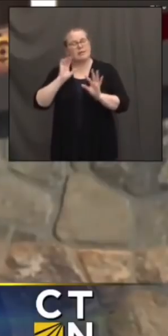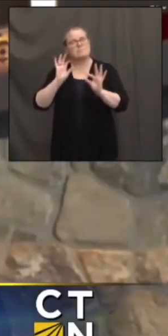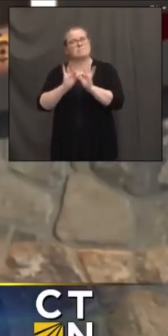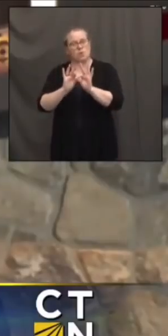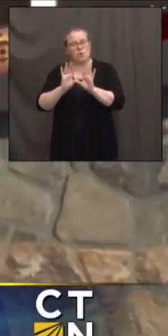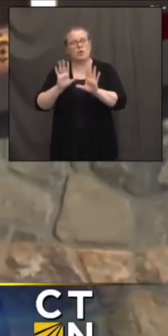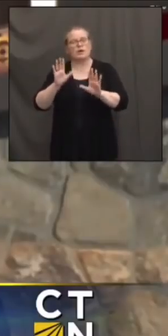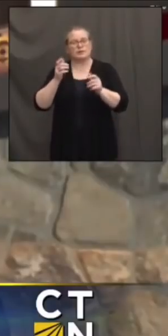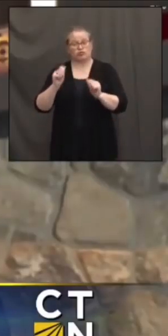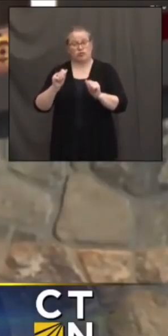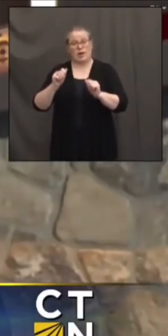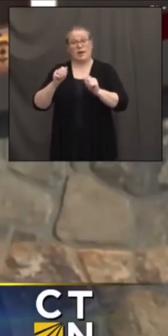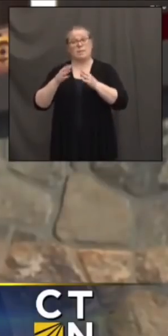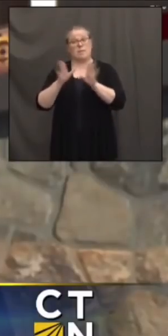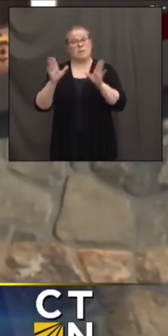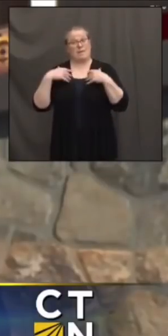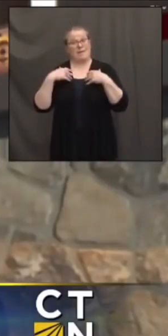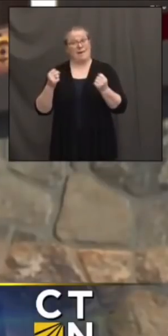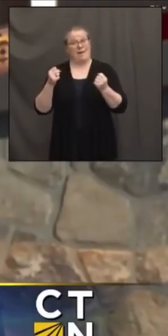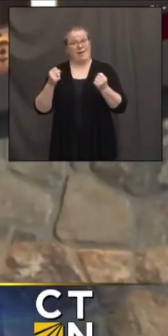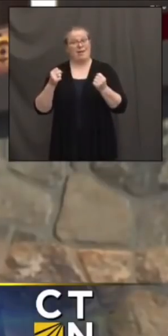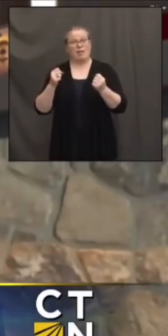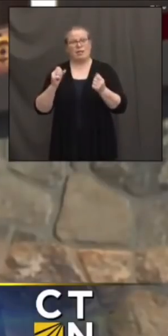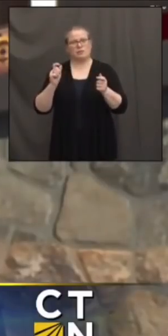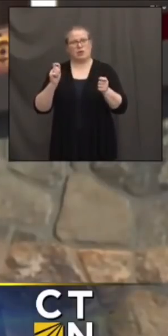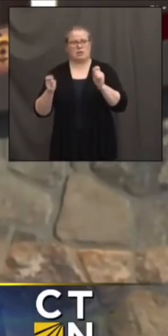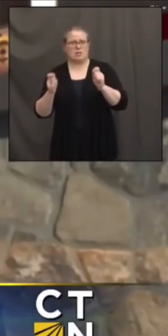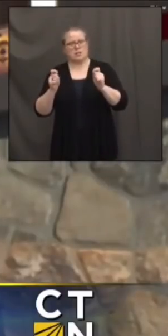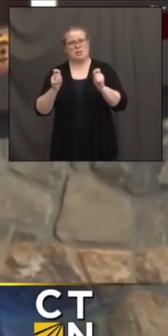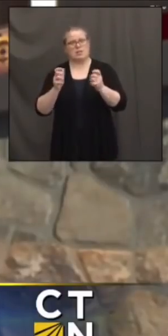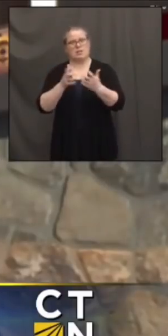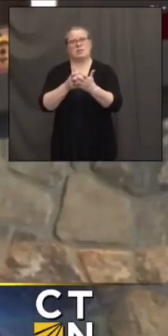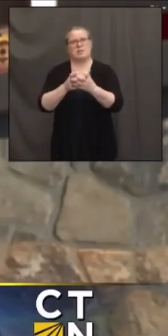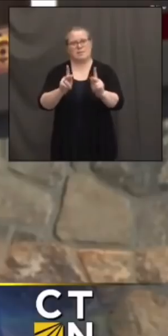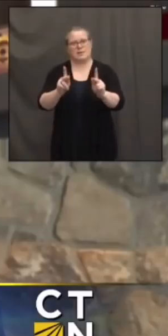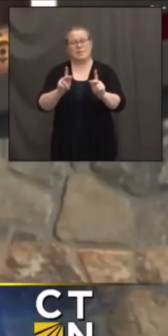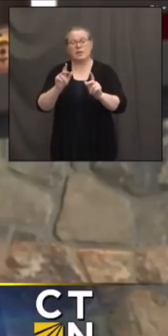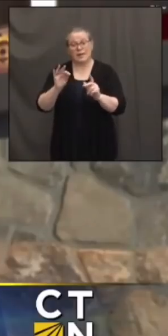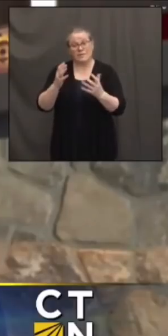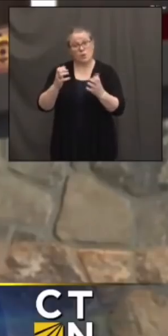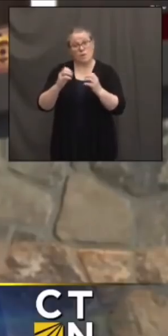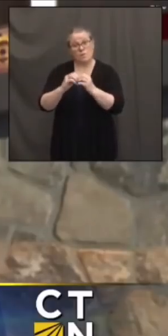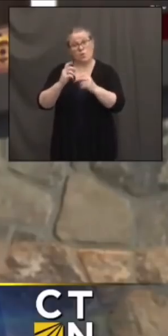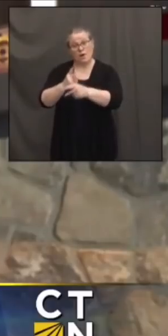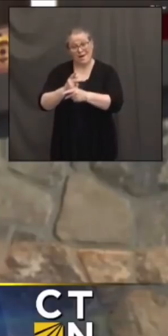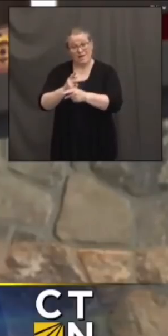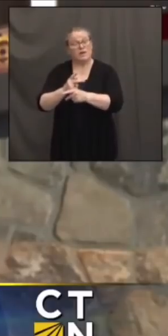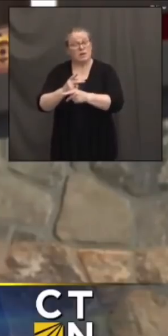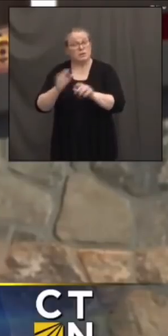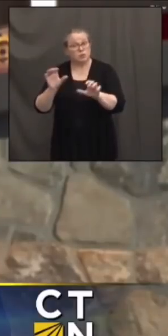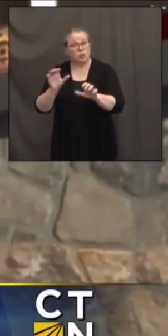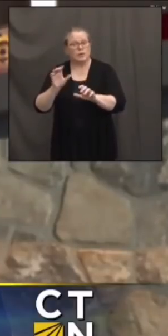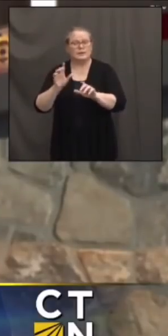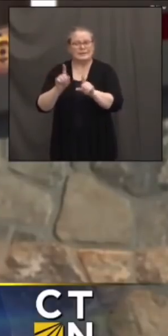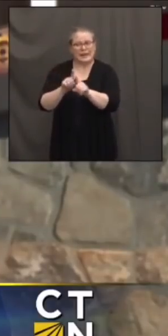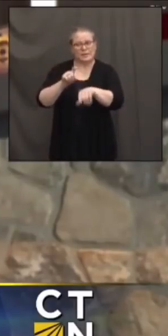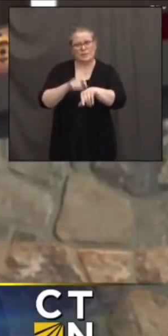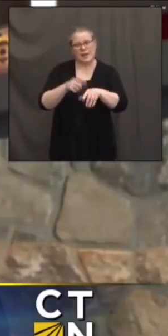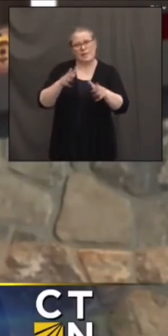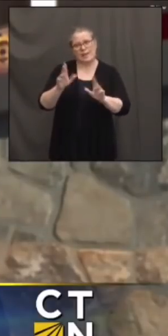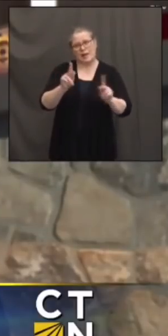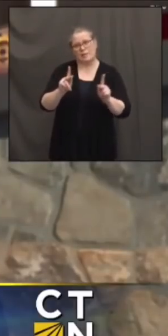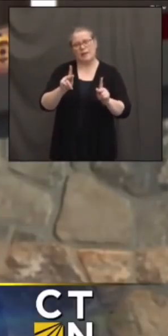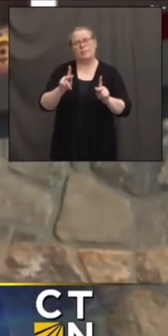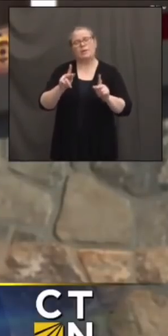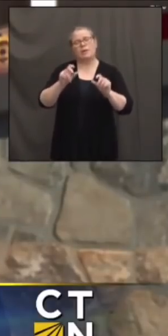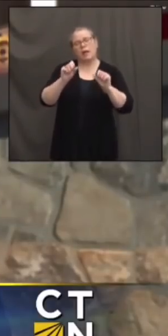try to fashion public health guidance that if you have to err on the side of being more conservative, do that, but do it in a way that it can conform